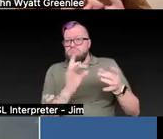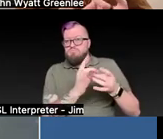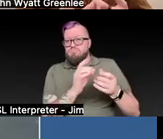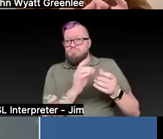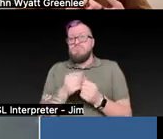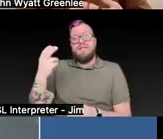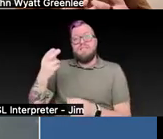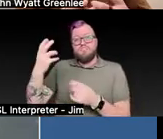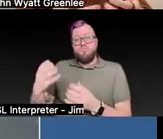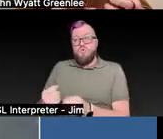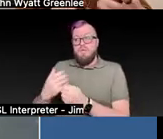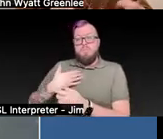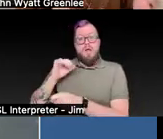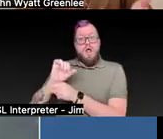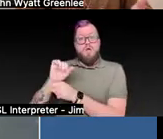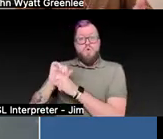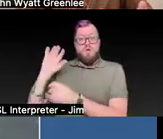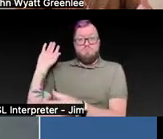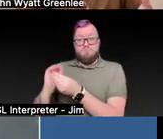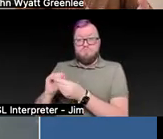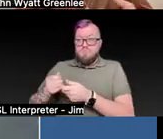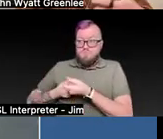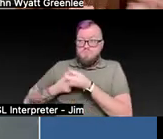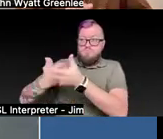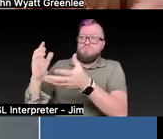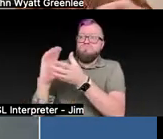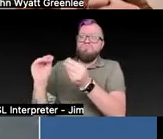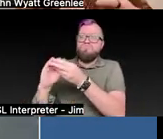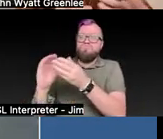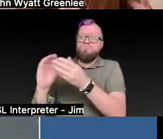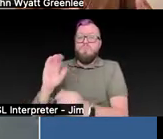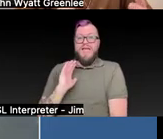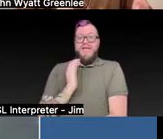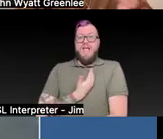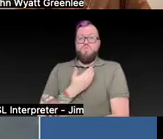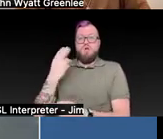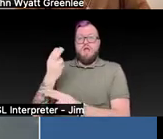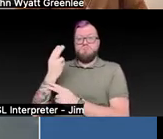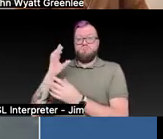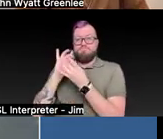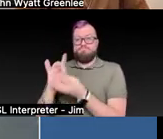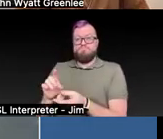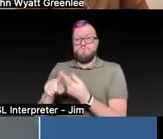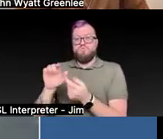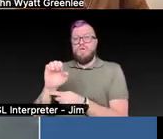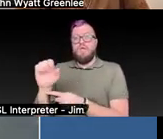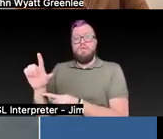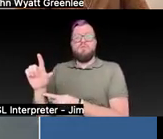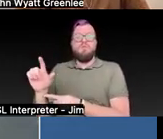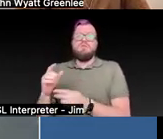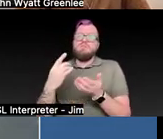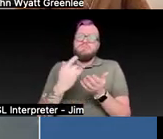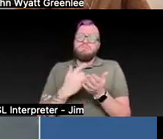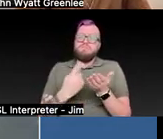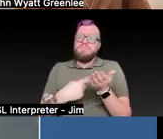historian is to take the work that I've done and tell a story about our history with eels. It's very difficult sometimes for scientists to